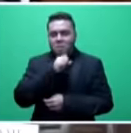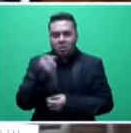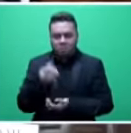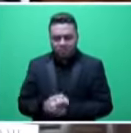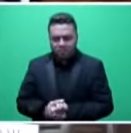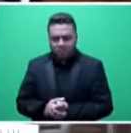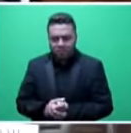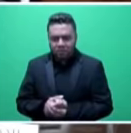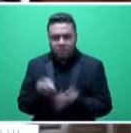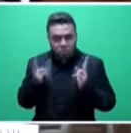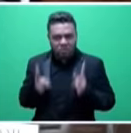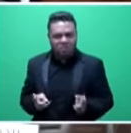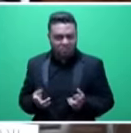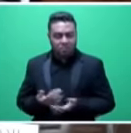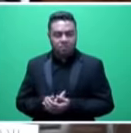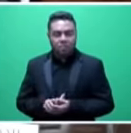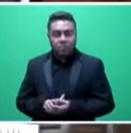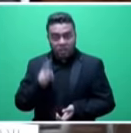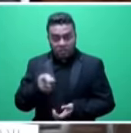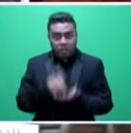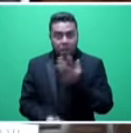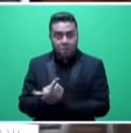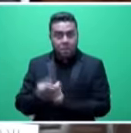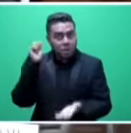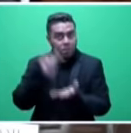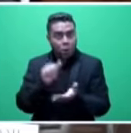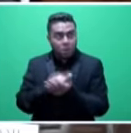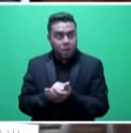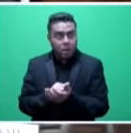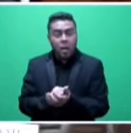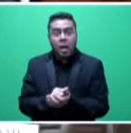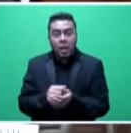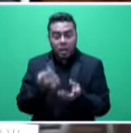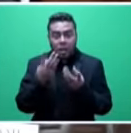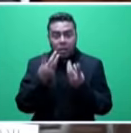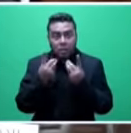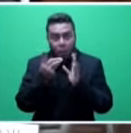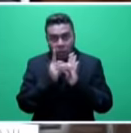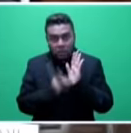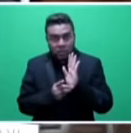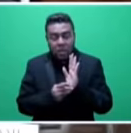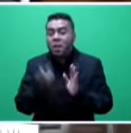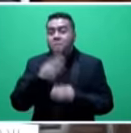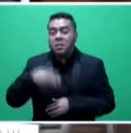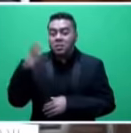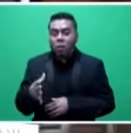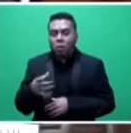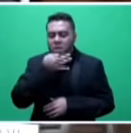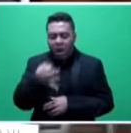If this had happened in a genuine democracy, Mr. Speaker, sir, the minister would have been asked to resign immediately.